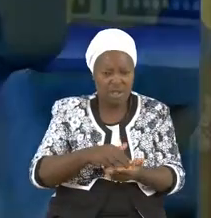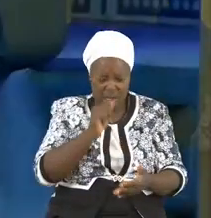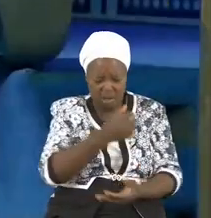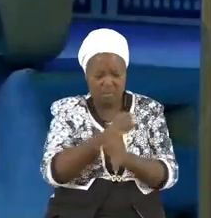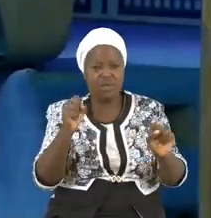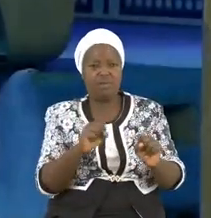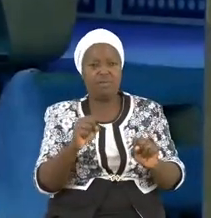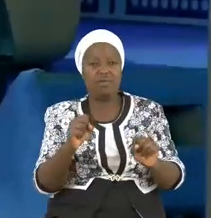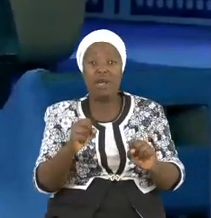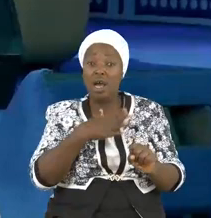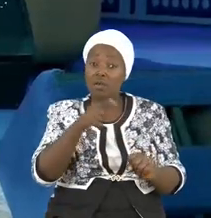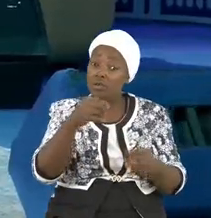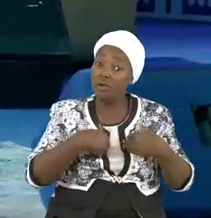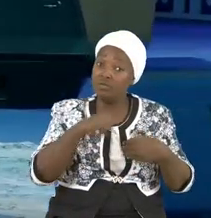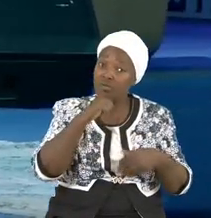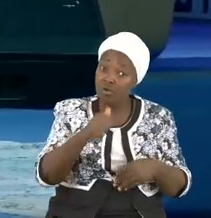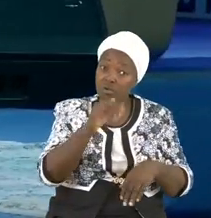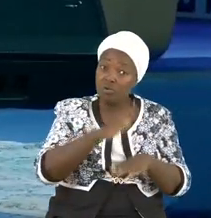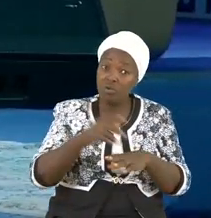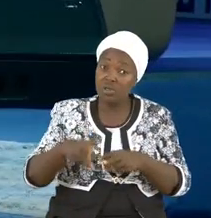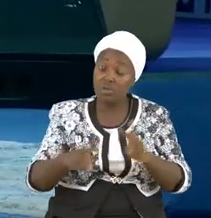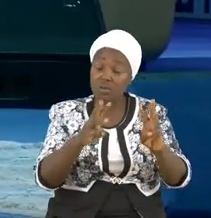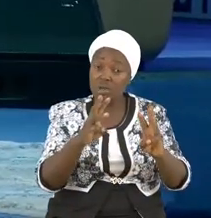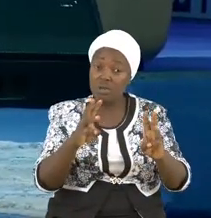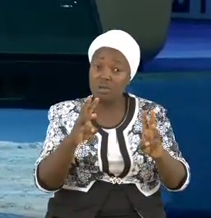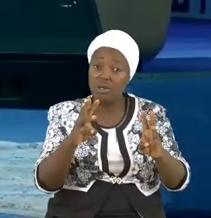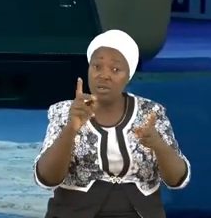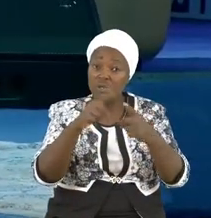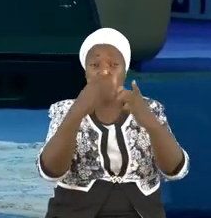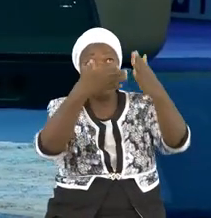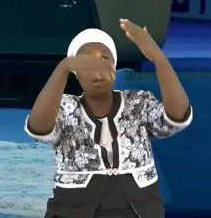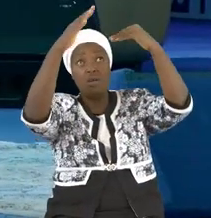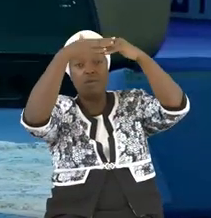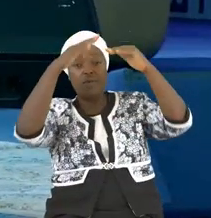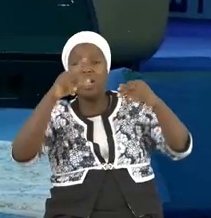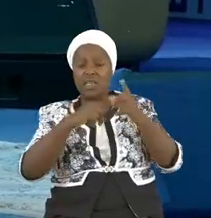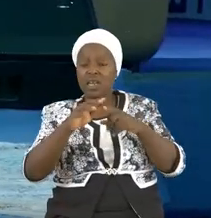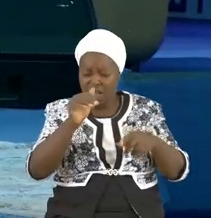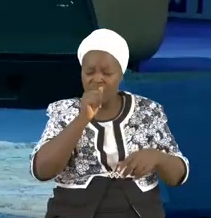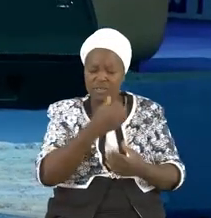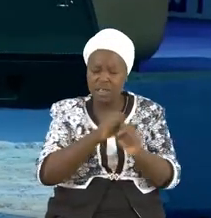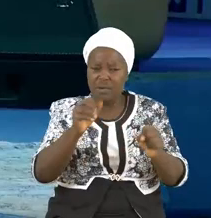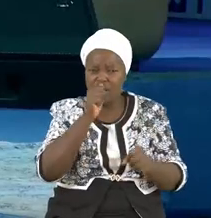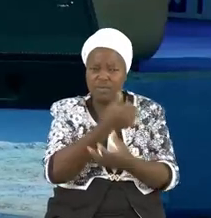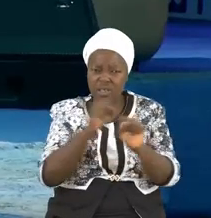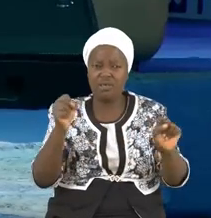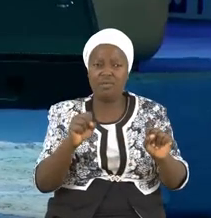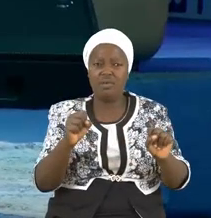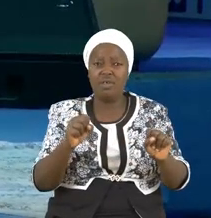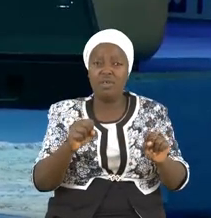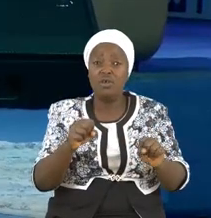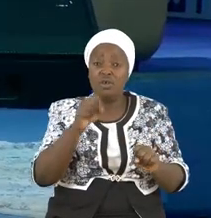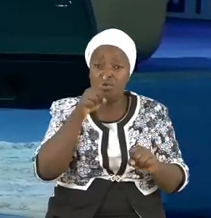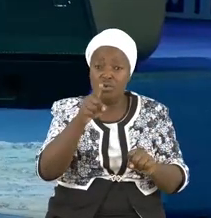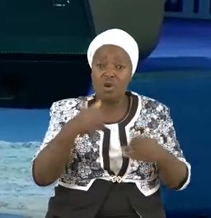have not turned away from sin. I'm saved, you have not emptied your